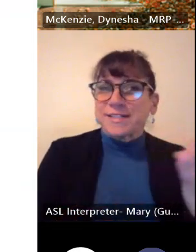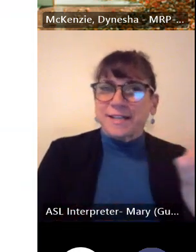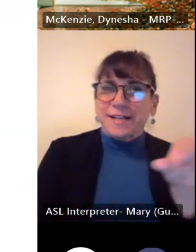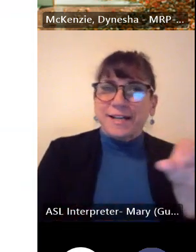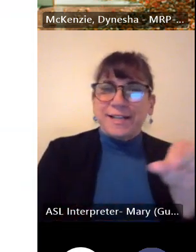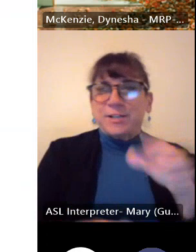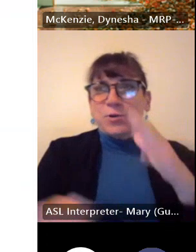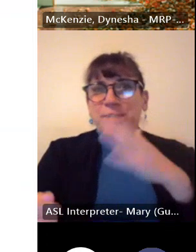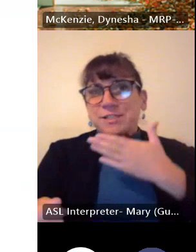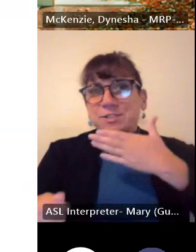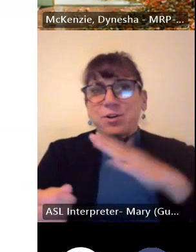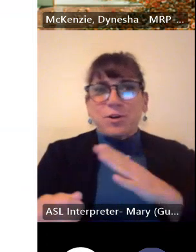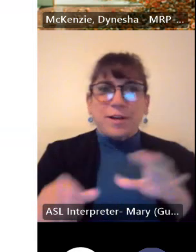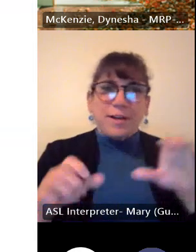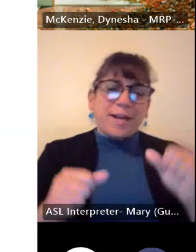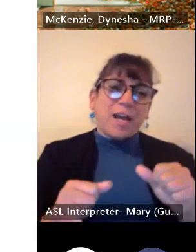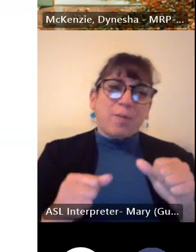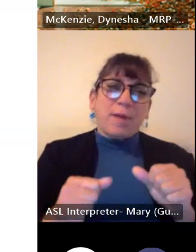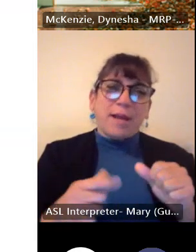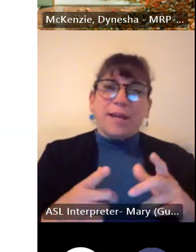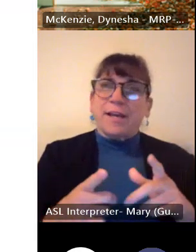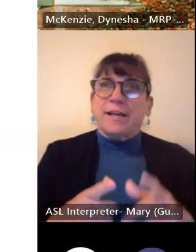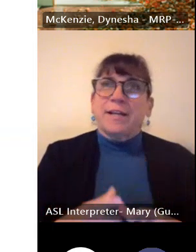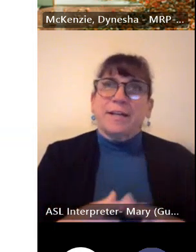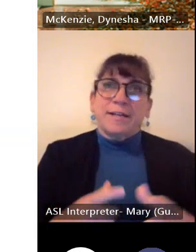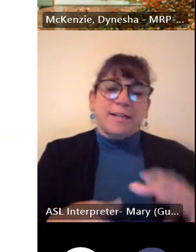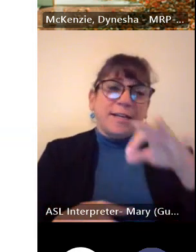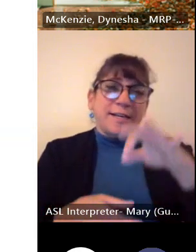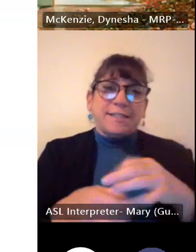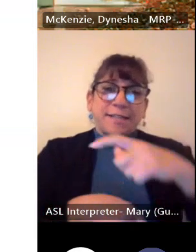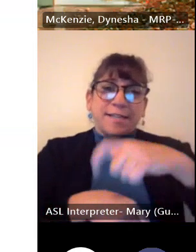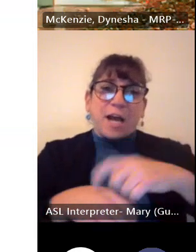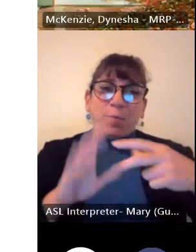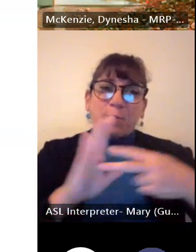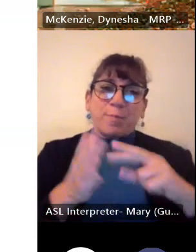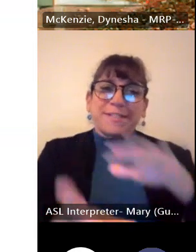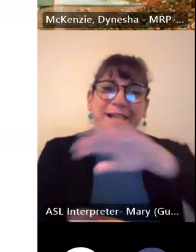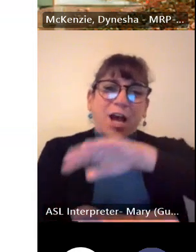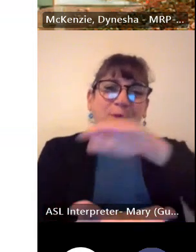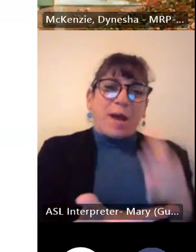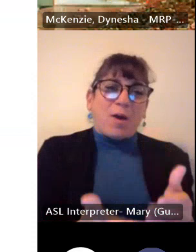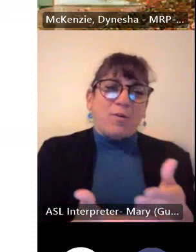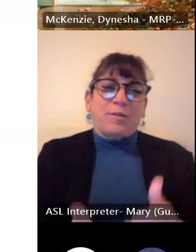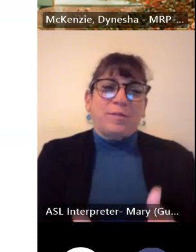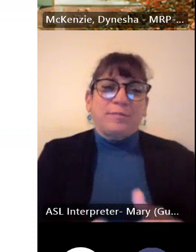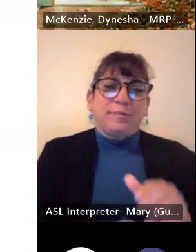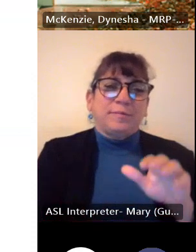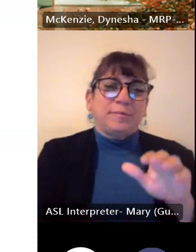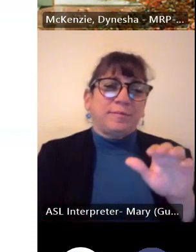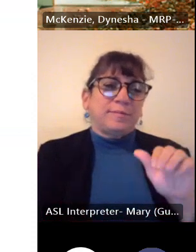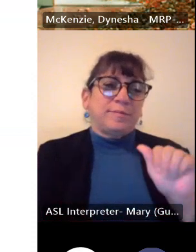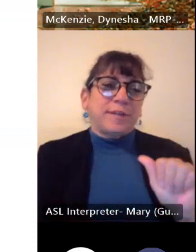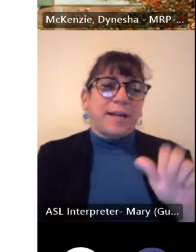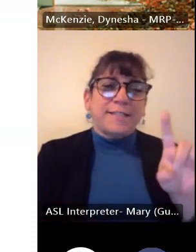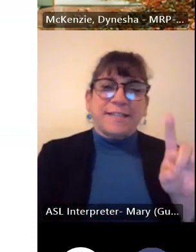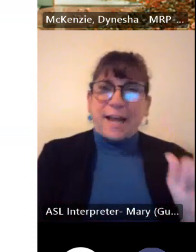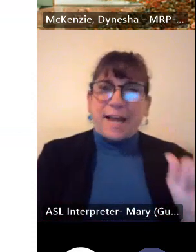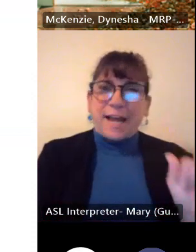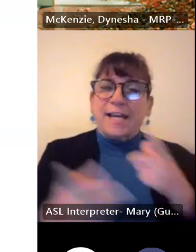song. I can make it to time, purpose, amount. That's what the ADA governs. Then go through the